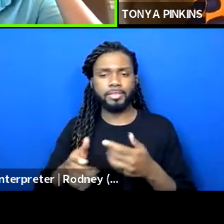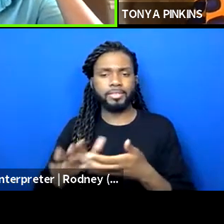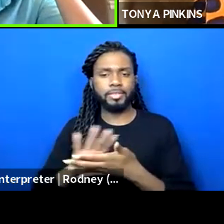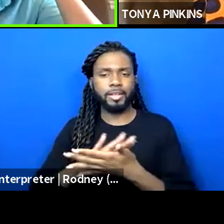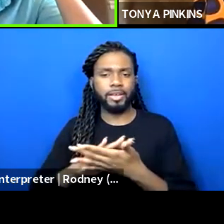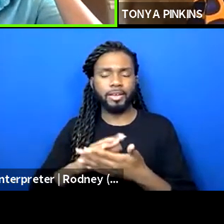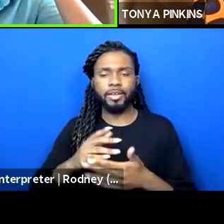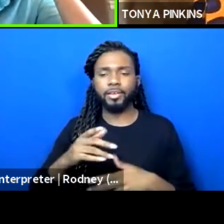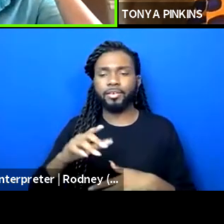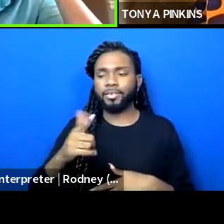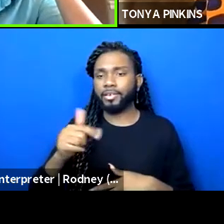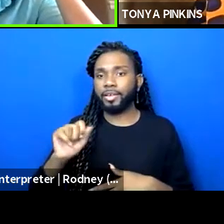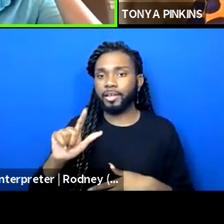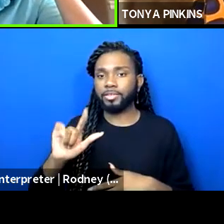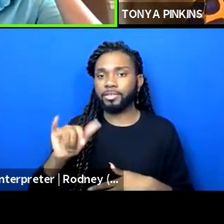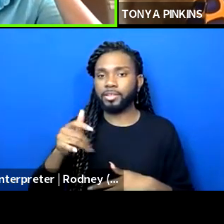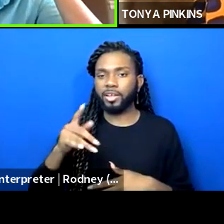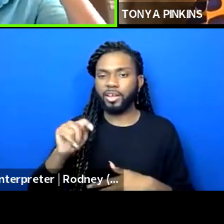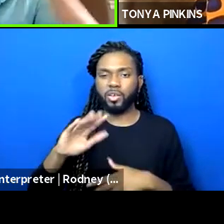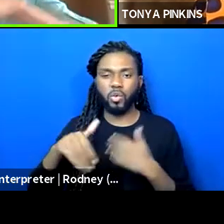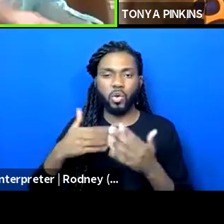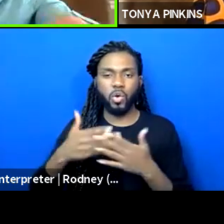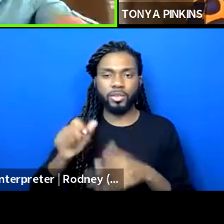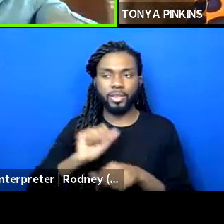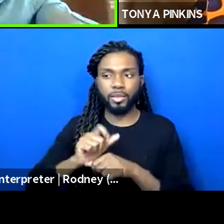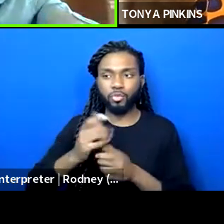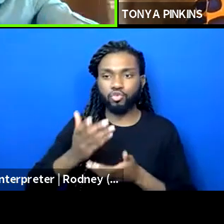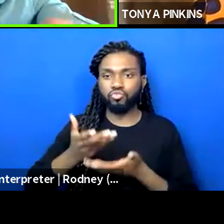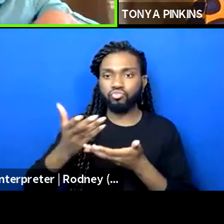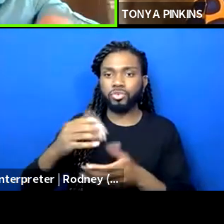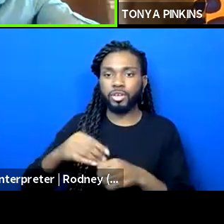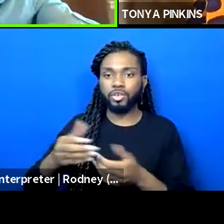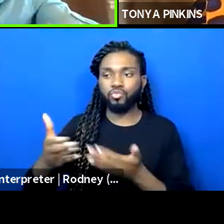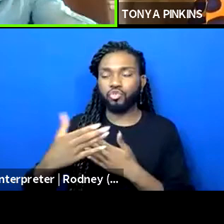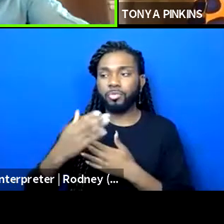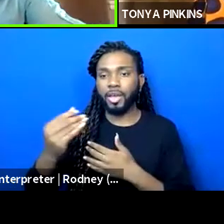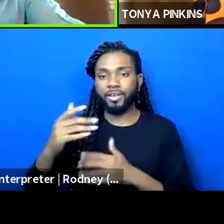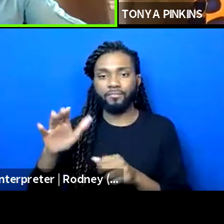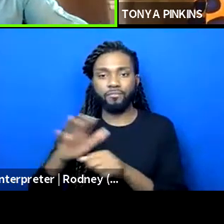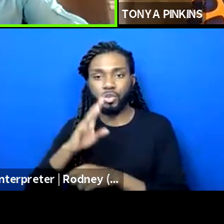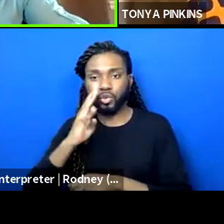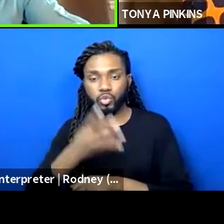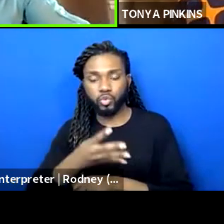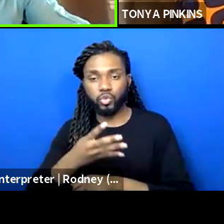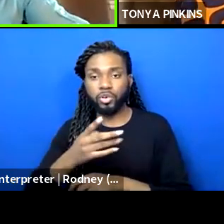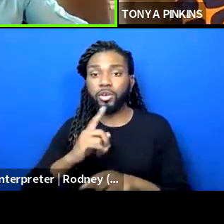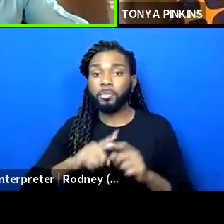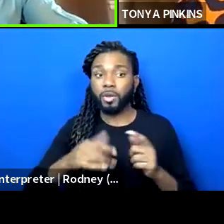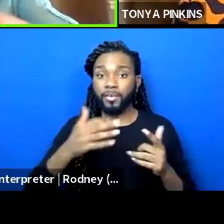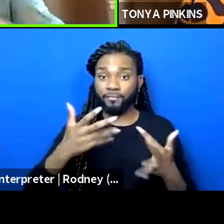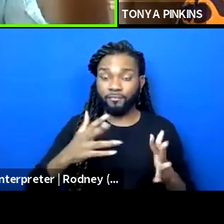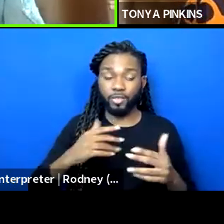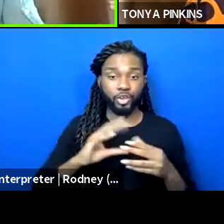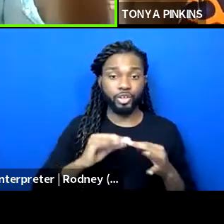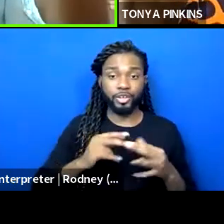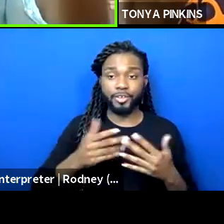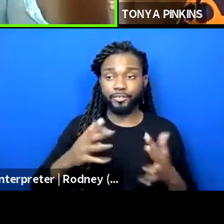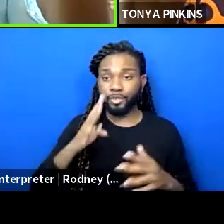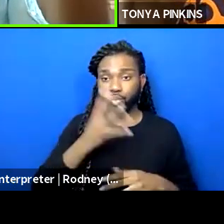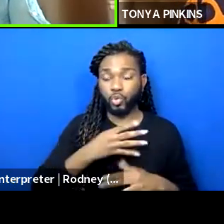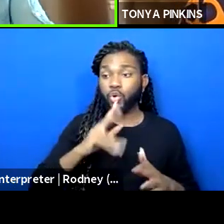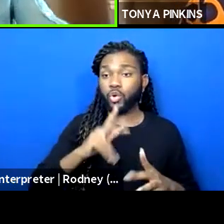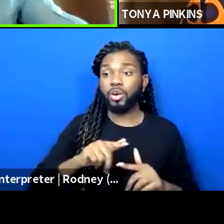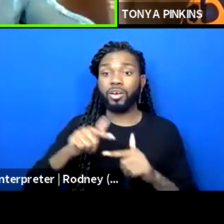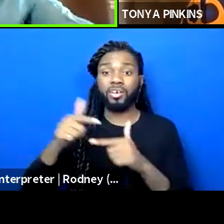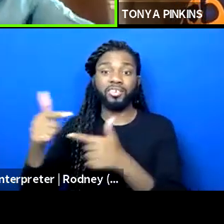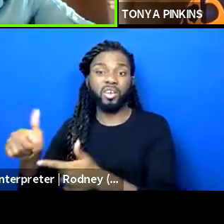you bring to a meeting or to a room, and it's completely ignored. But then when you're after you're quiet, another person says